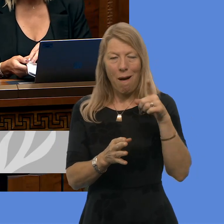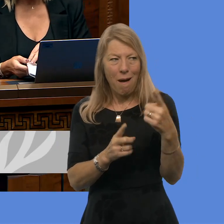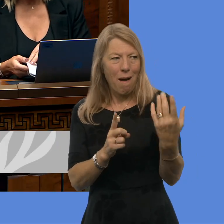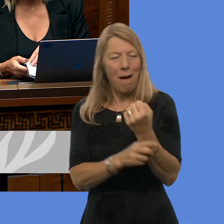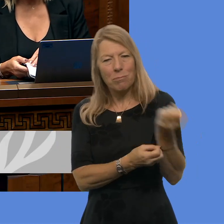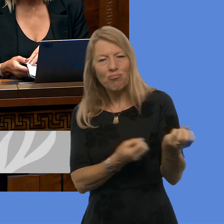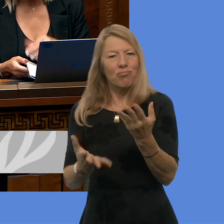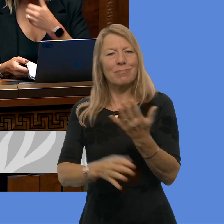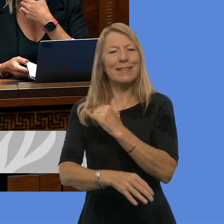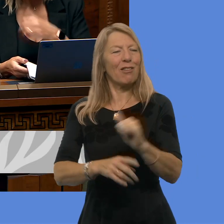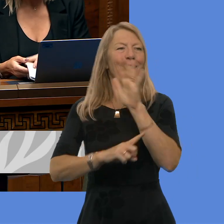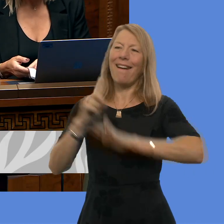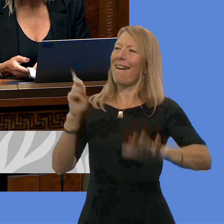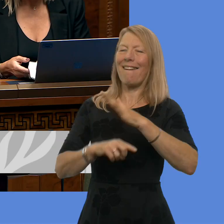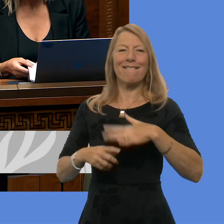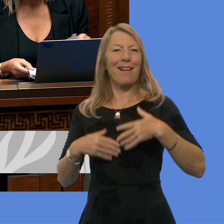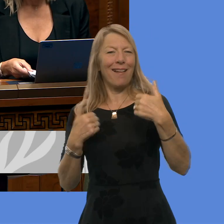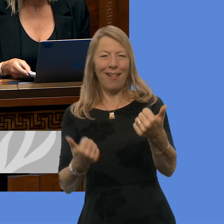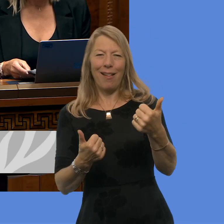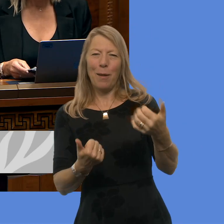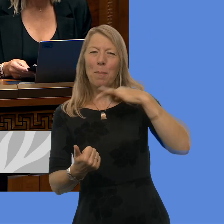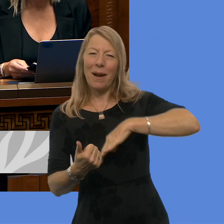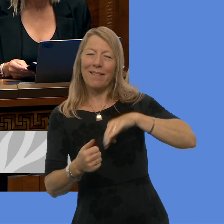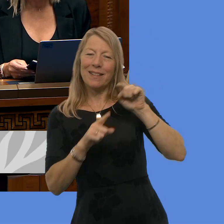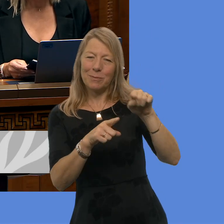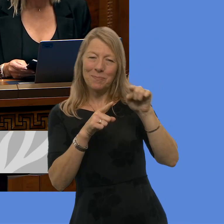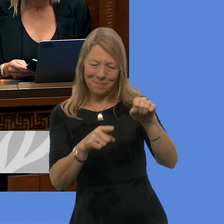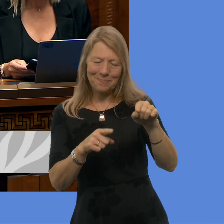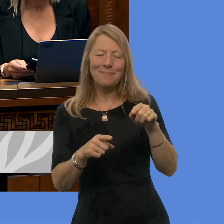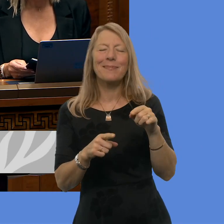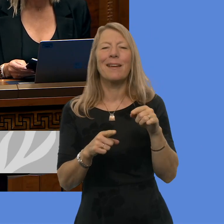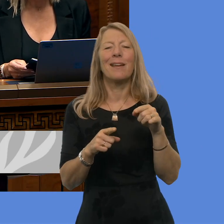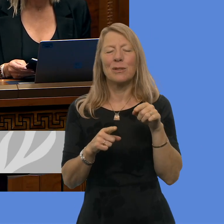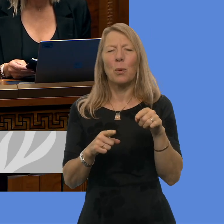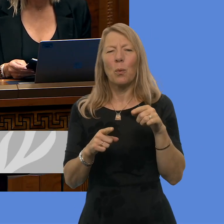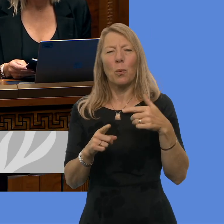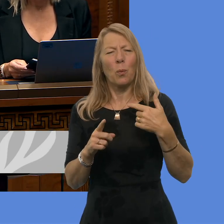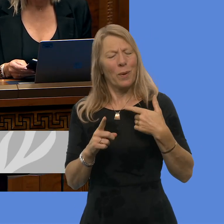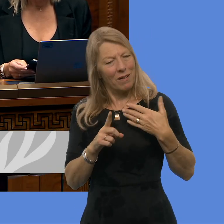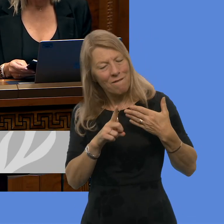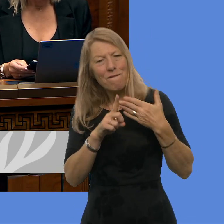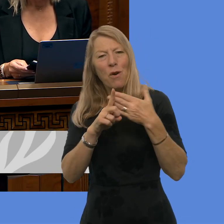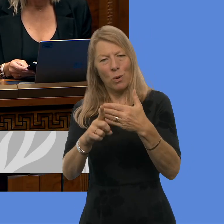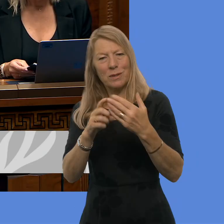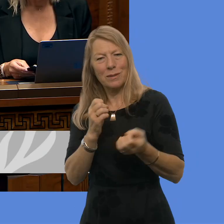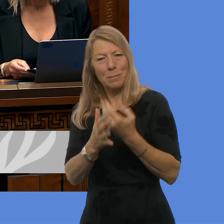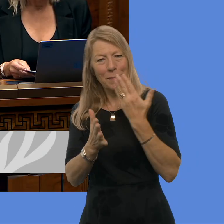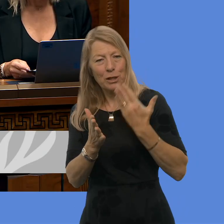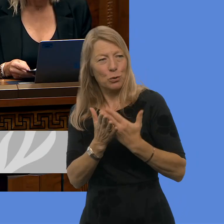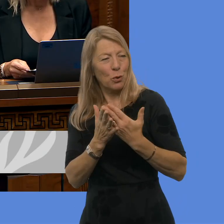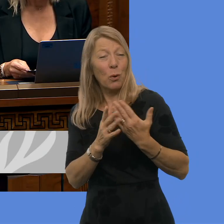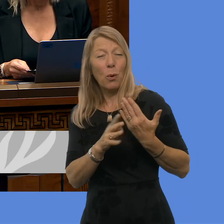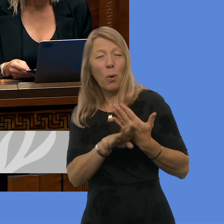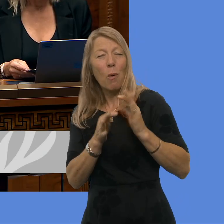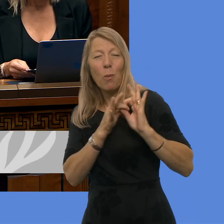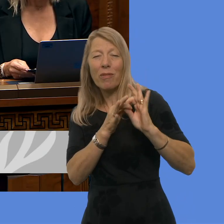shared priority across multiple stakeholders in the North West, and we're focused on delivering on those shared ambitions and improving processes and partnerships to